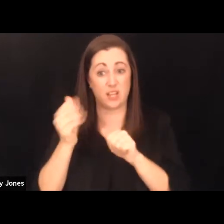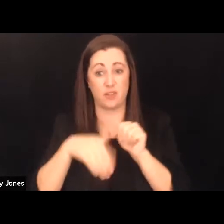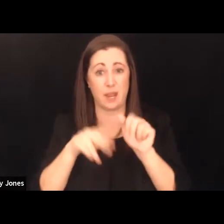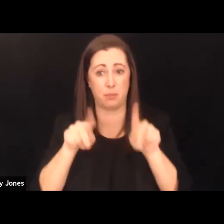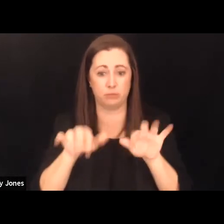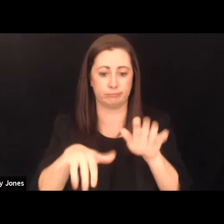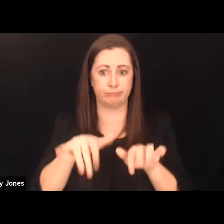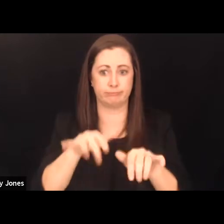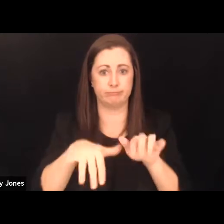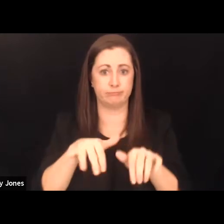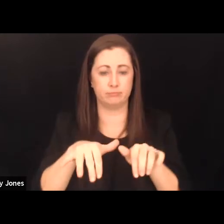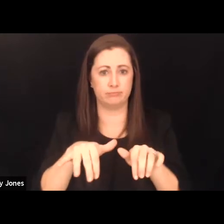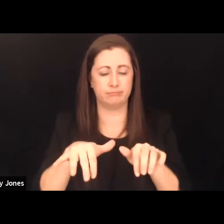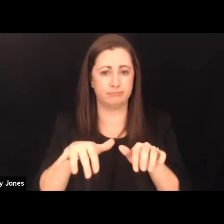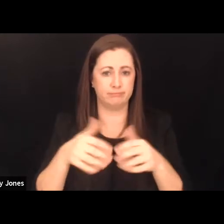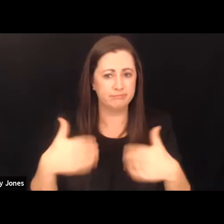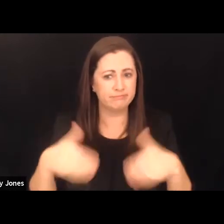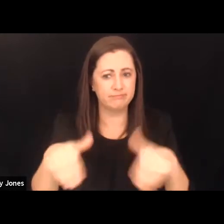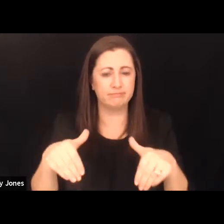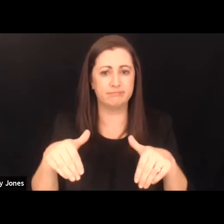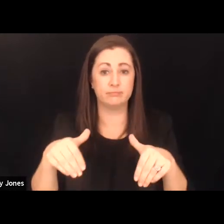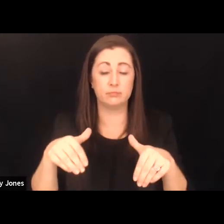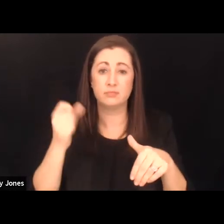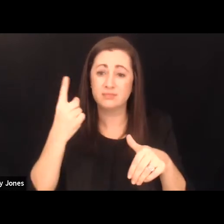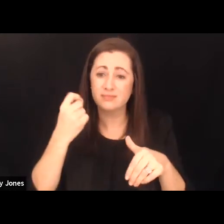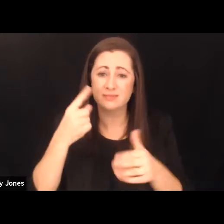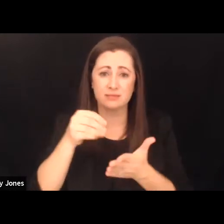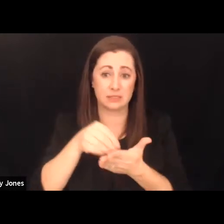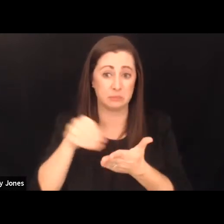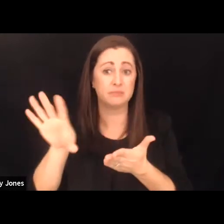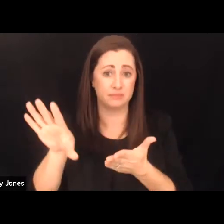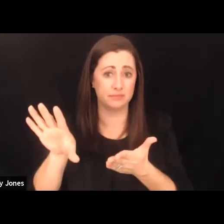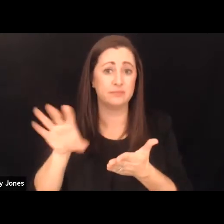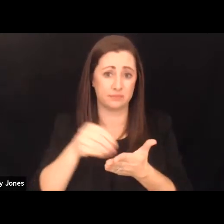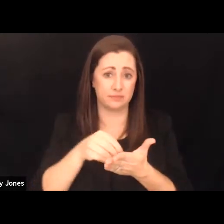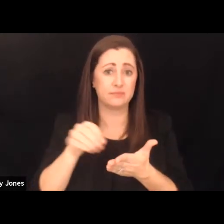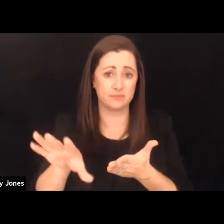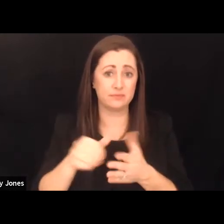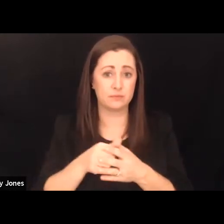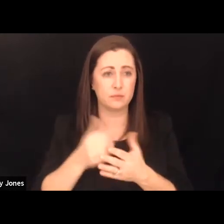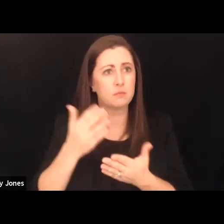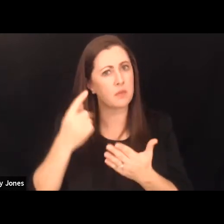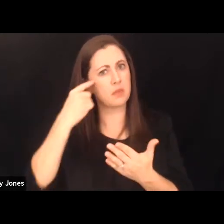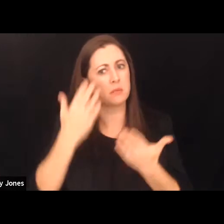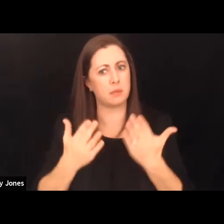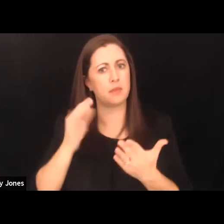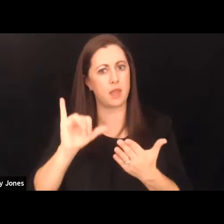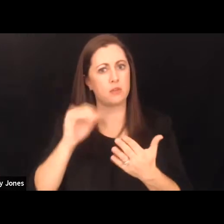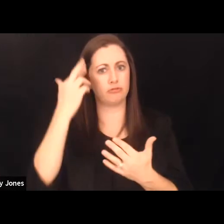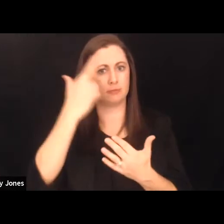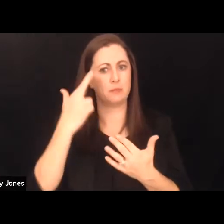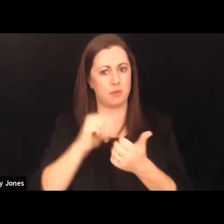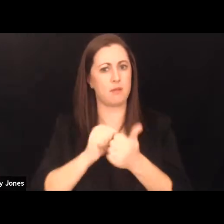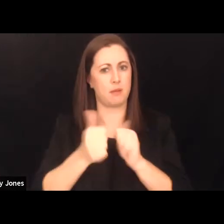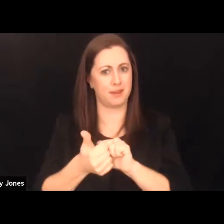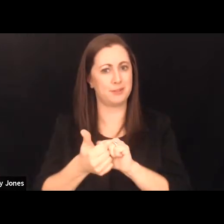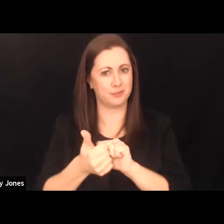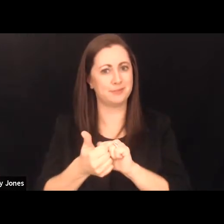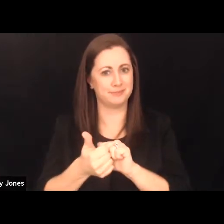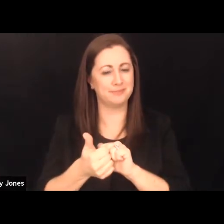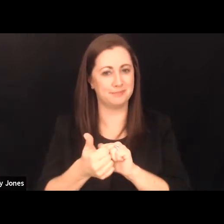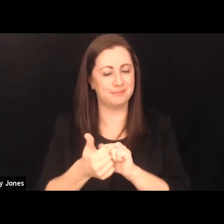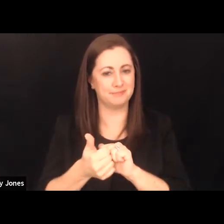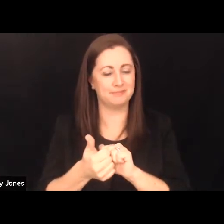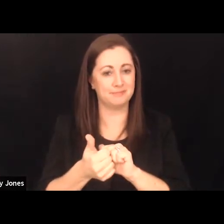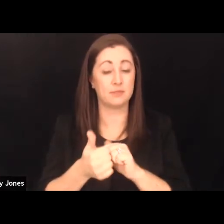It's fantastic, but it costs a lot of money. Well, wouldn't that also be a reasonable accommodation? But it would